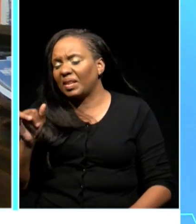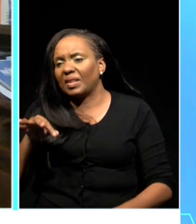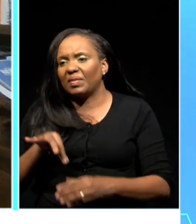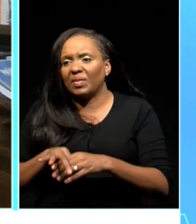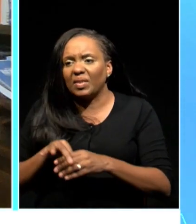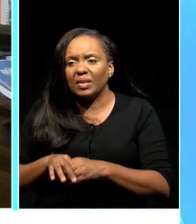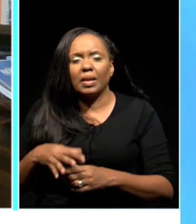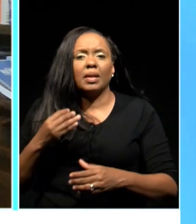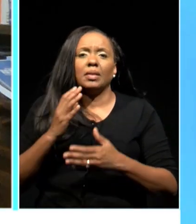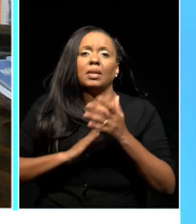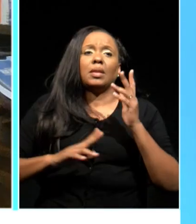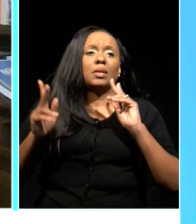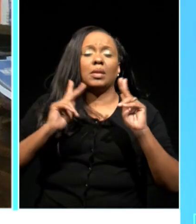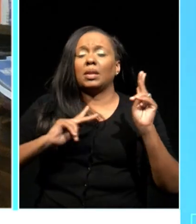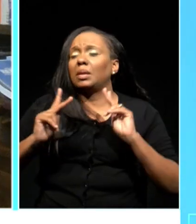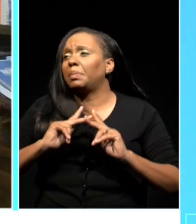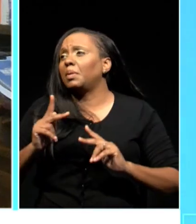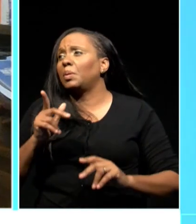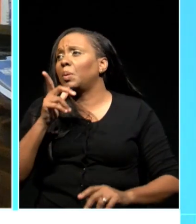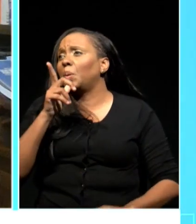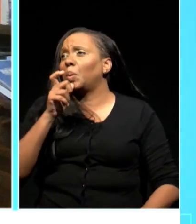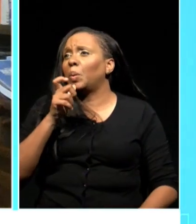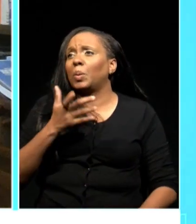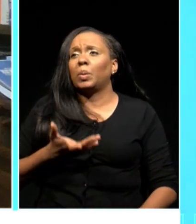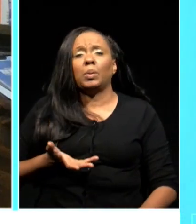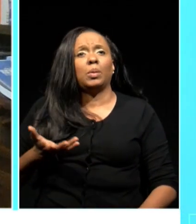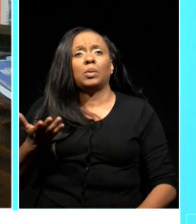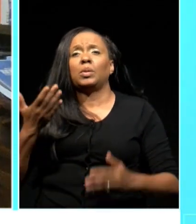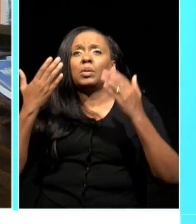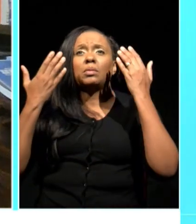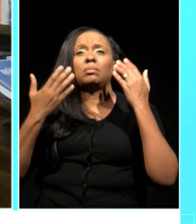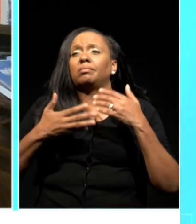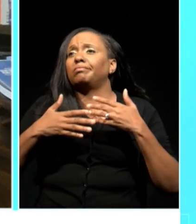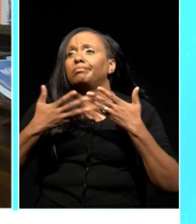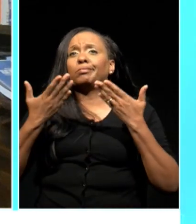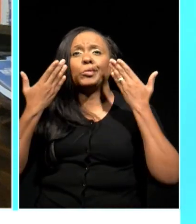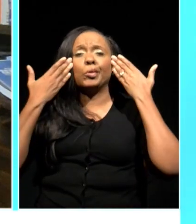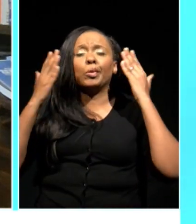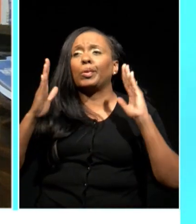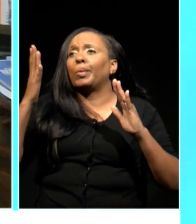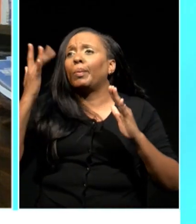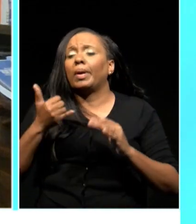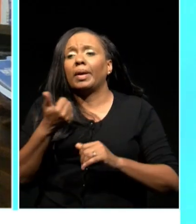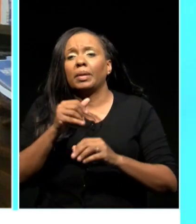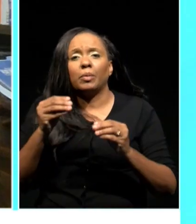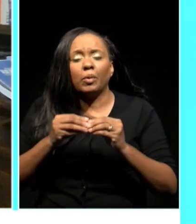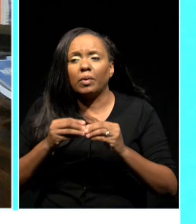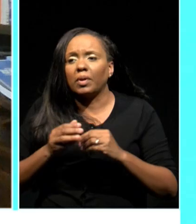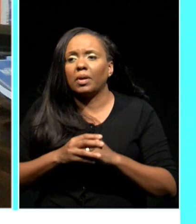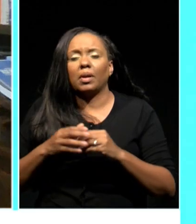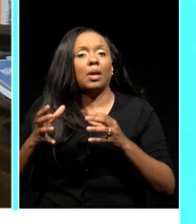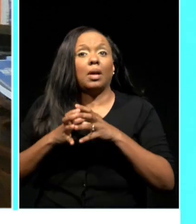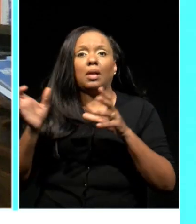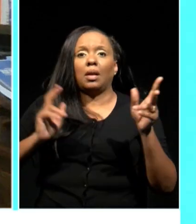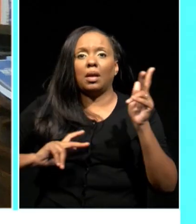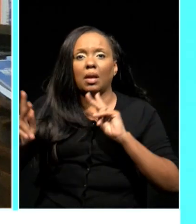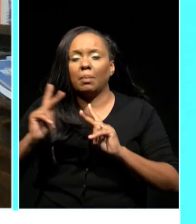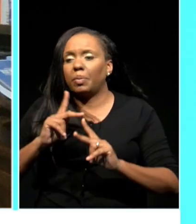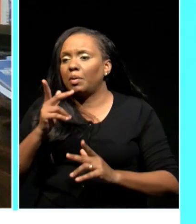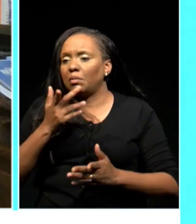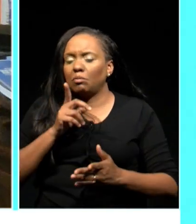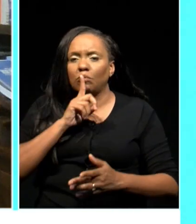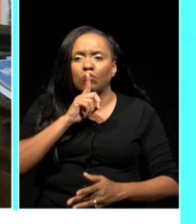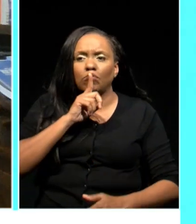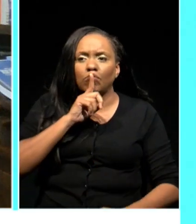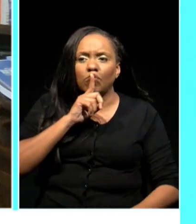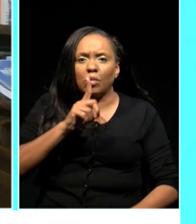disillusion. disillusionment. And precisely, and we have to get to it. Why? And a lot of the people who are disillusioned are in